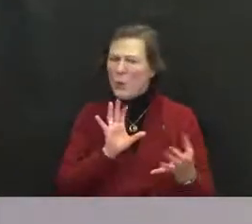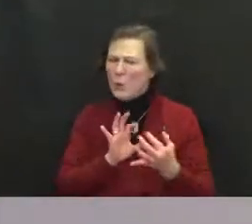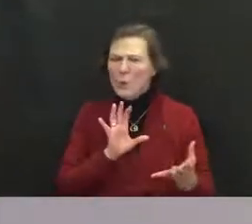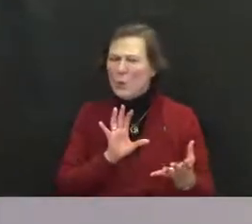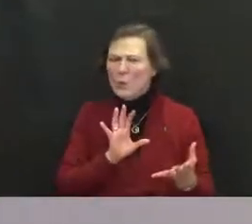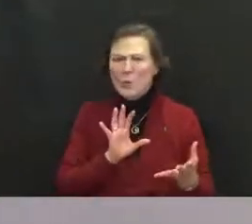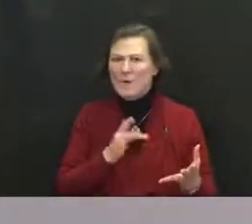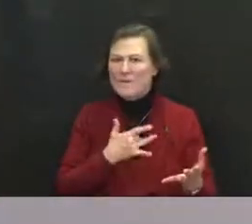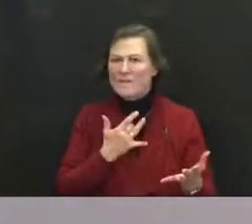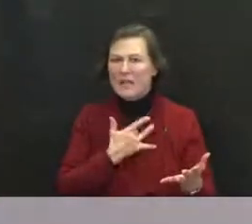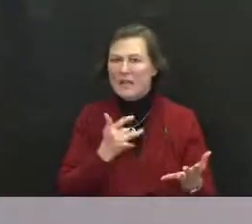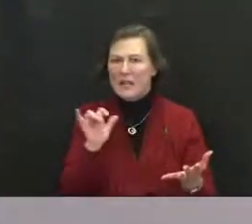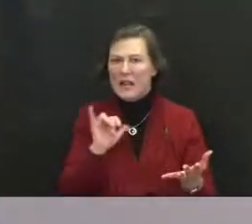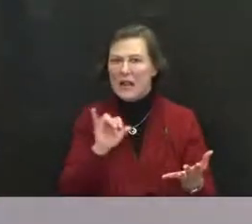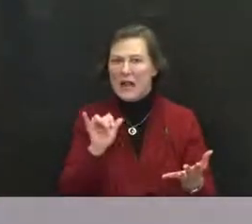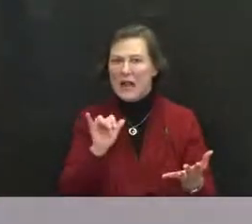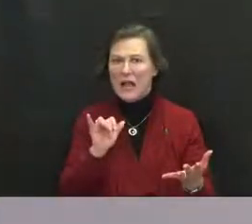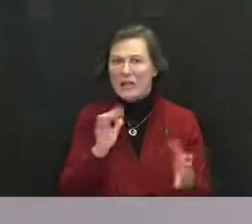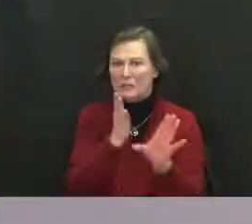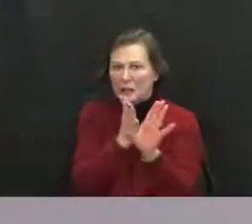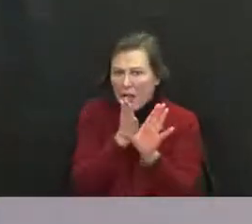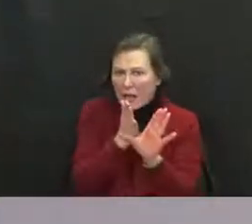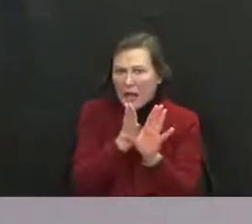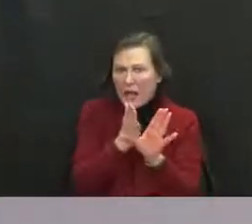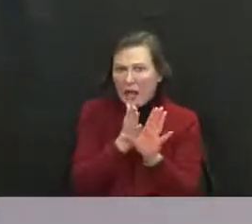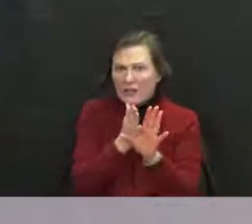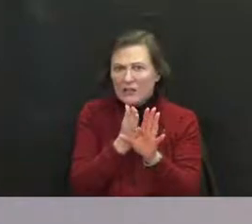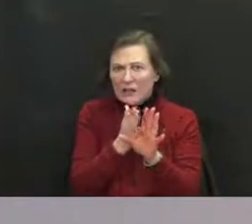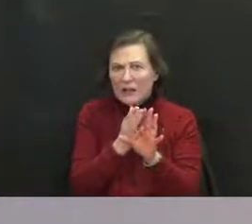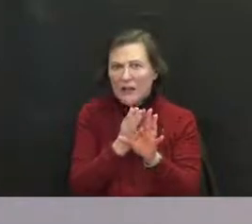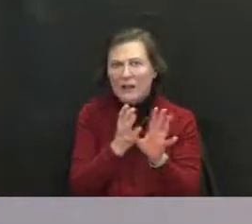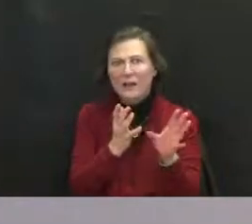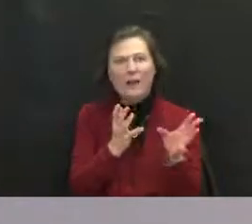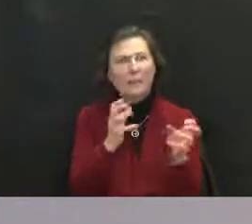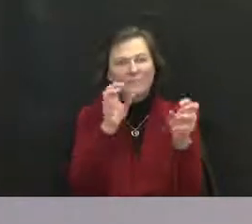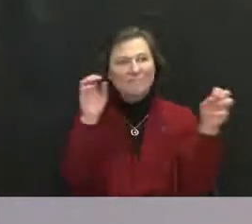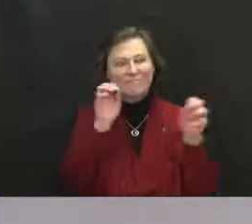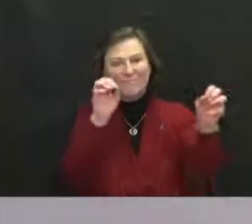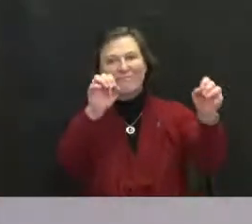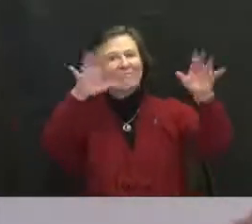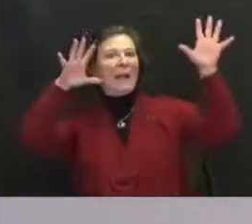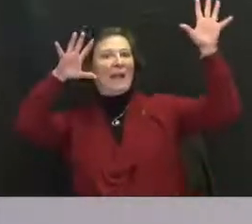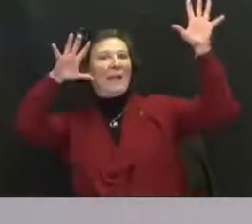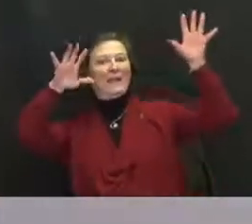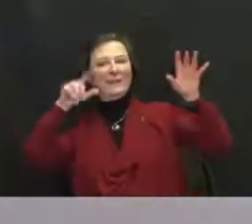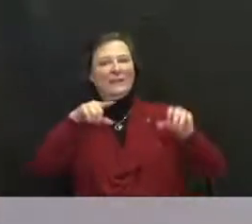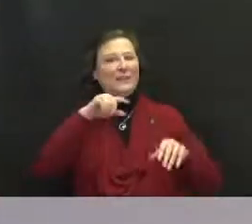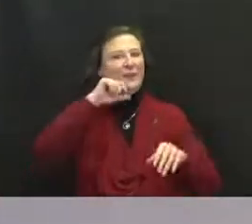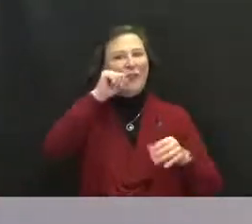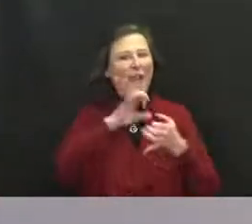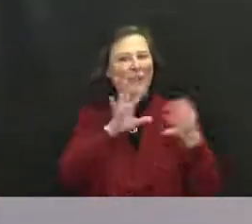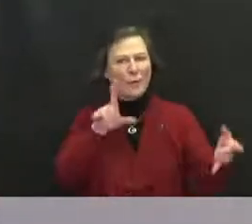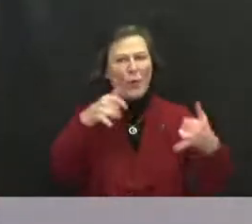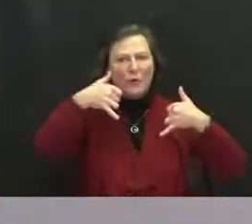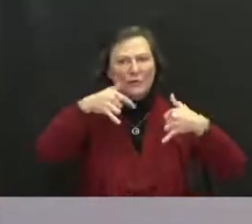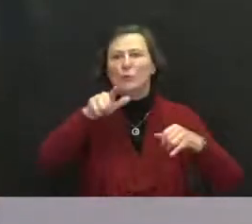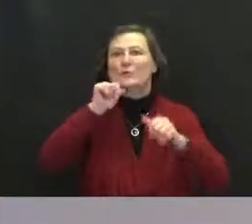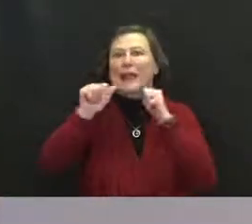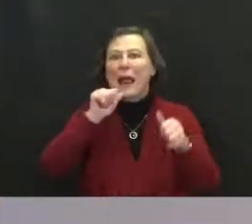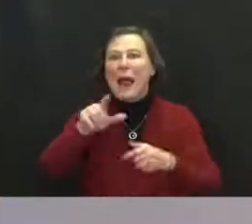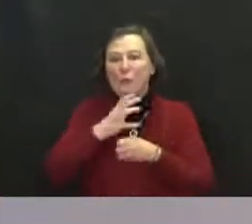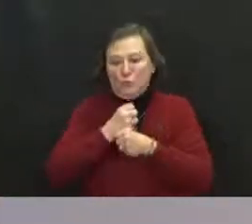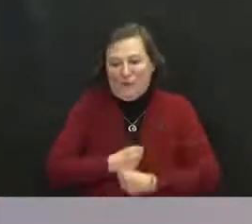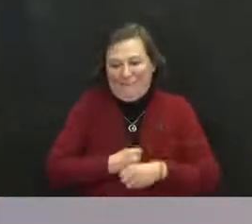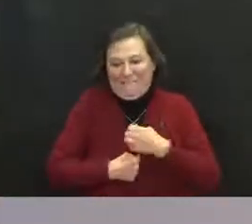that feels like a psychological sleight of hand when you're not really letting go, you're denying it, you're stuffing it, you're letting